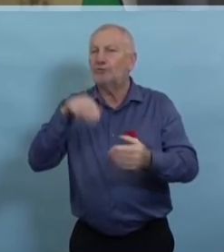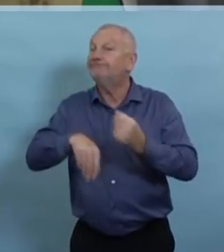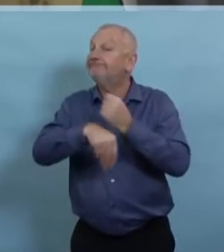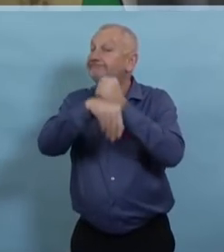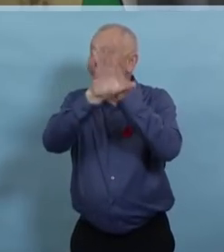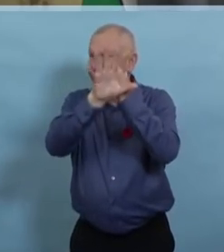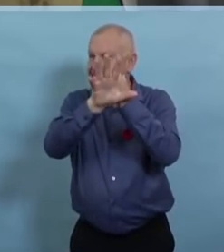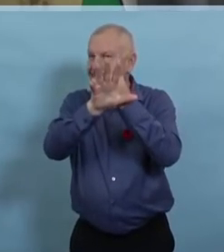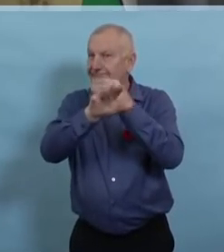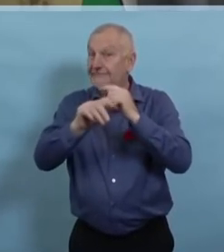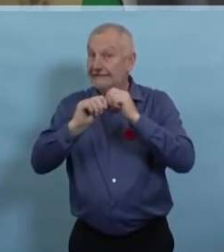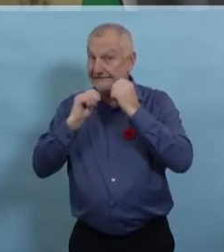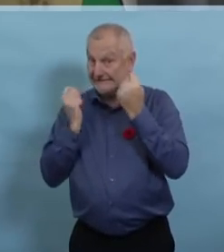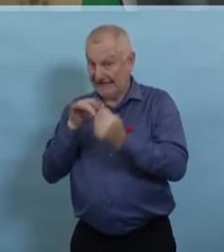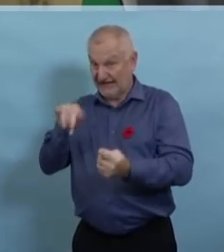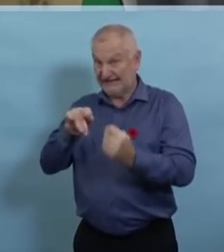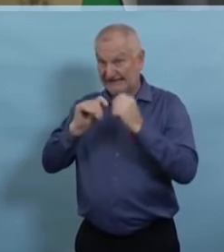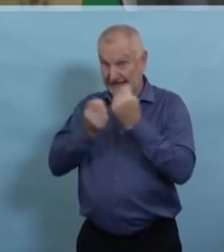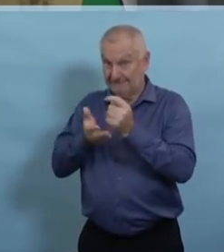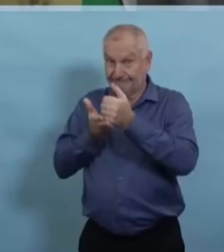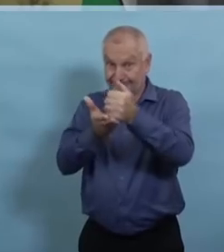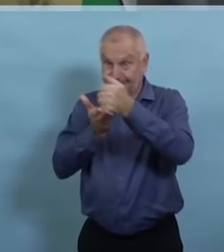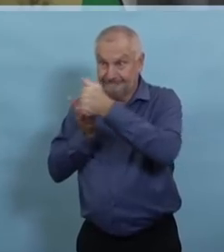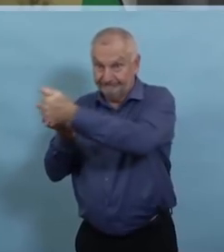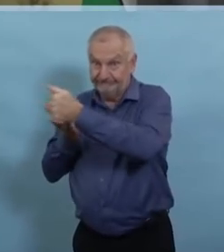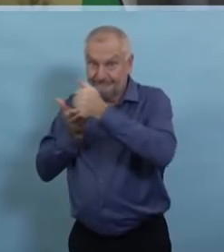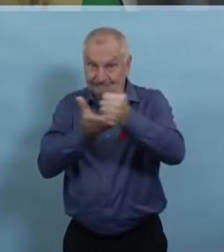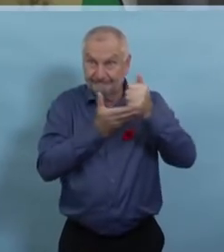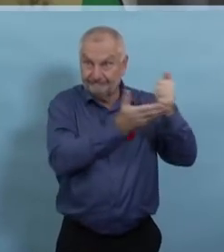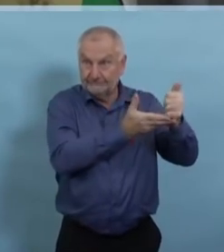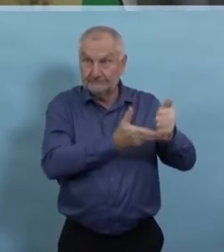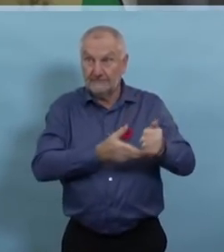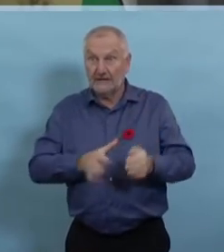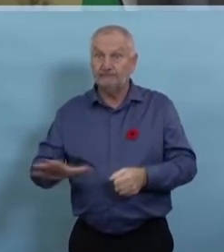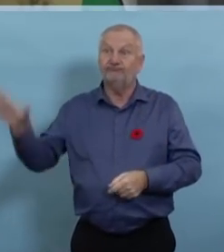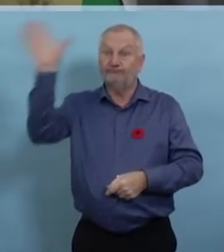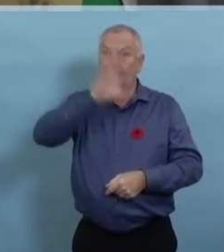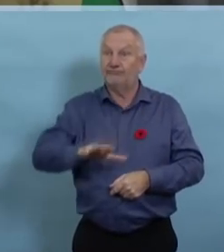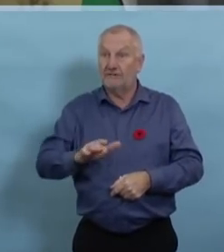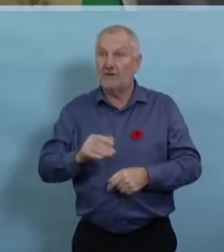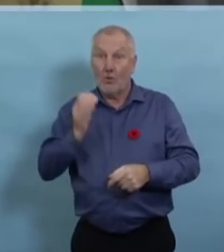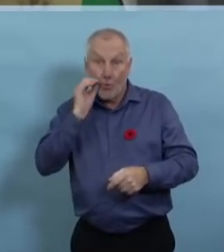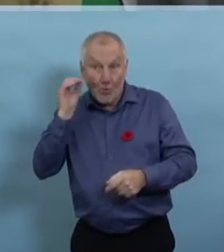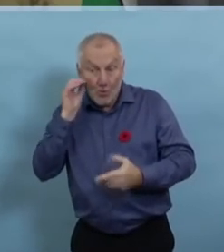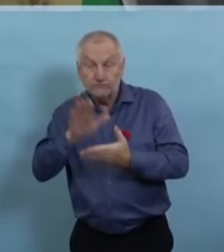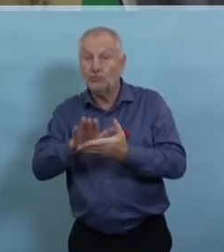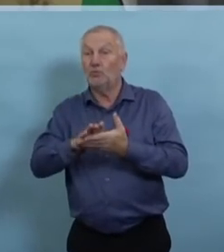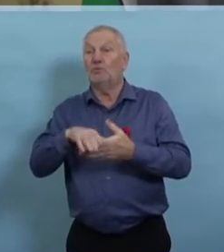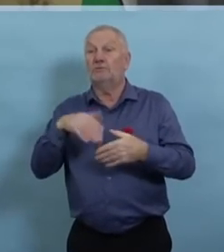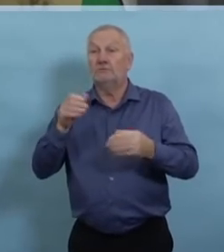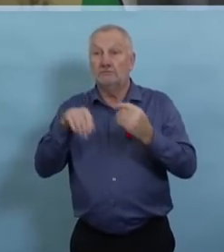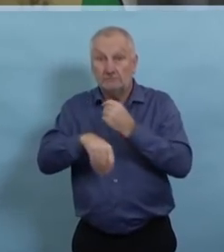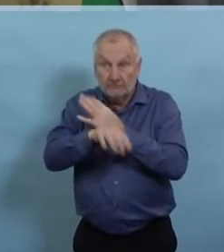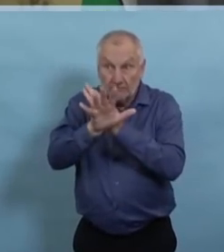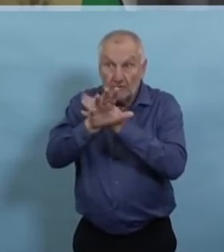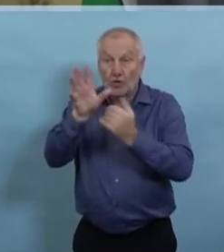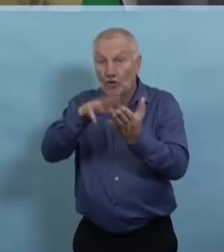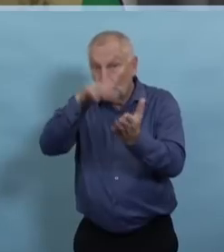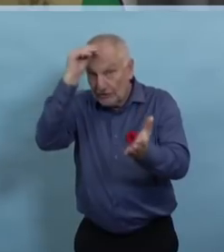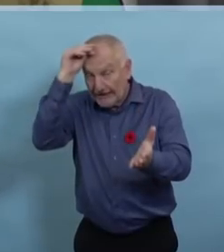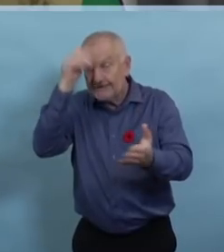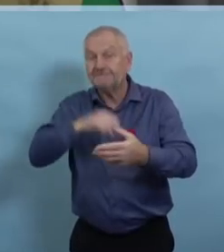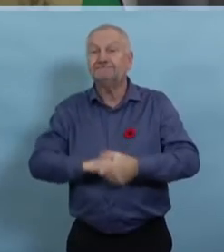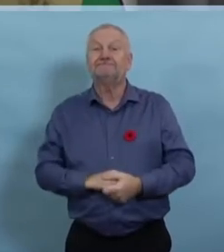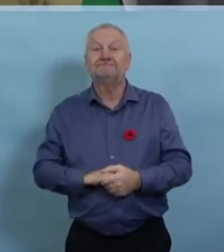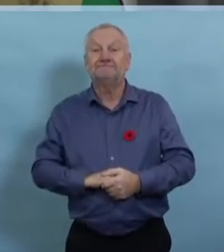to benefit those who are homeschooling and for those who are providing remote learning. Also want to indicate that